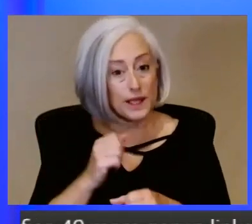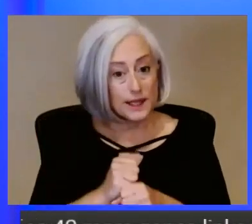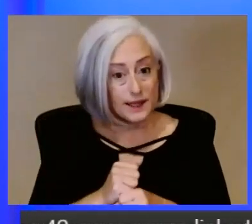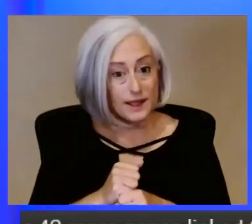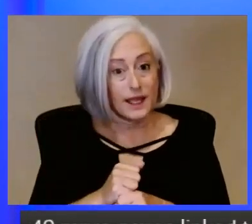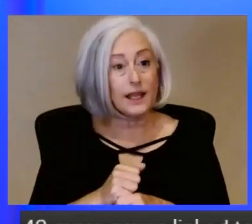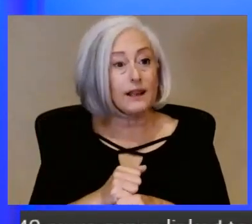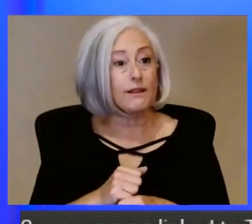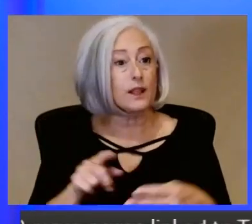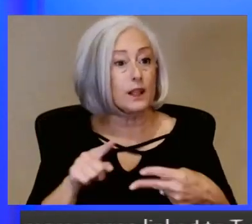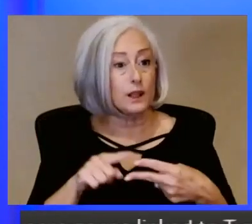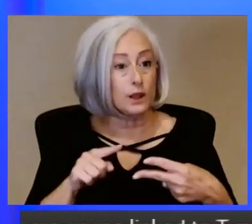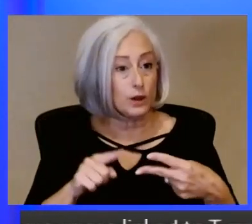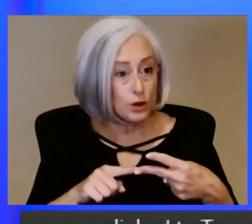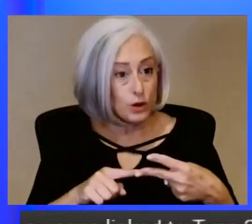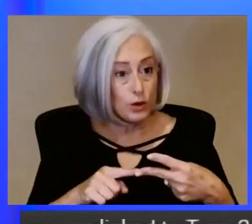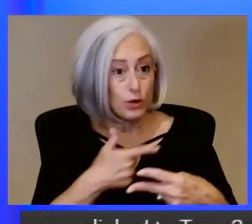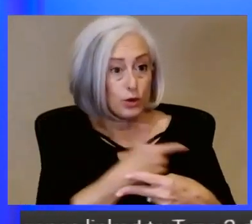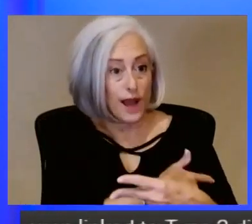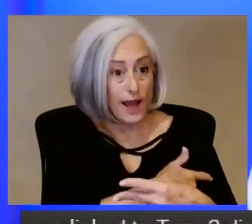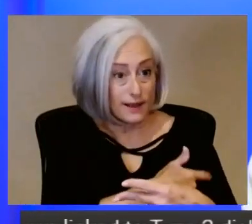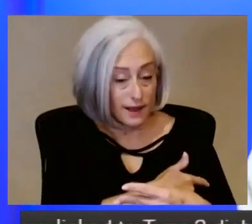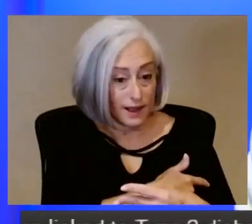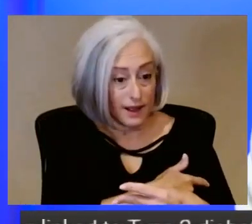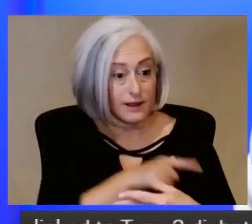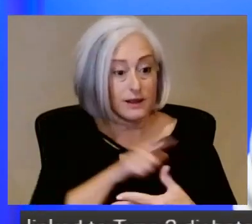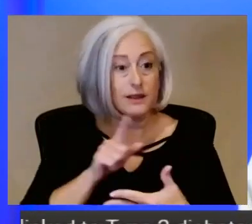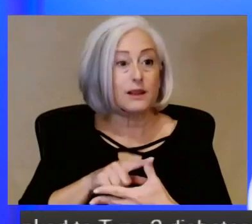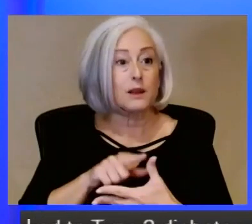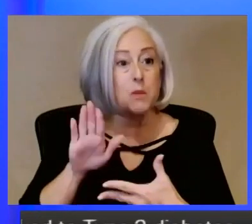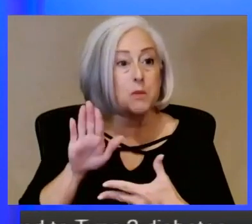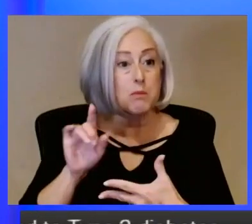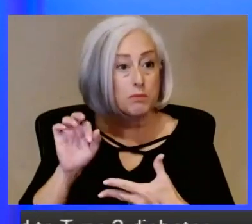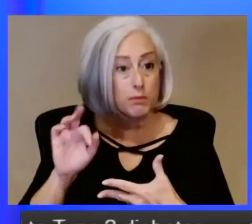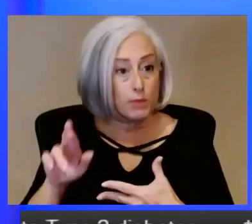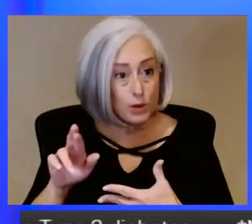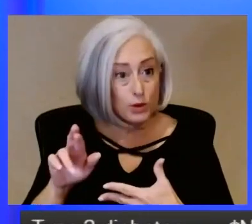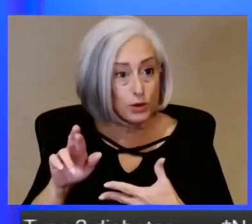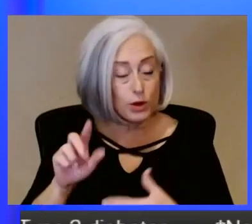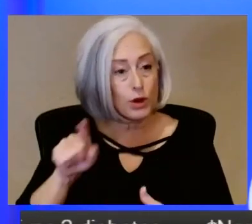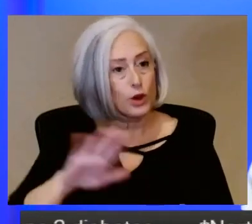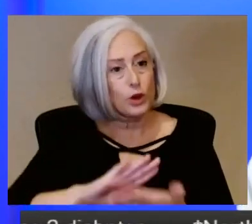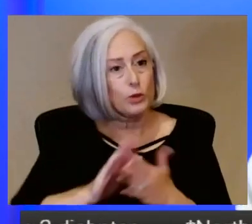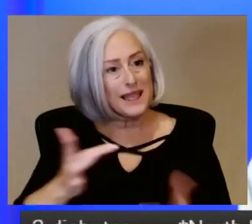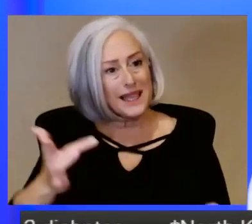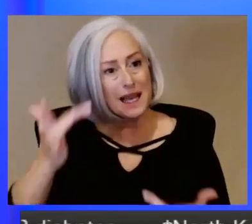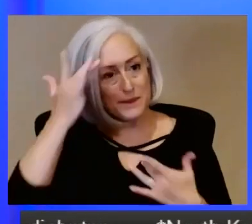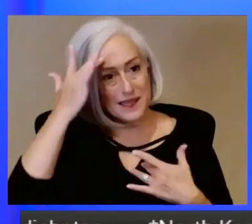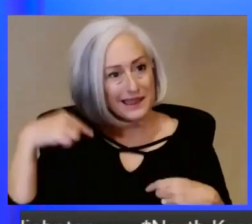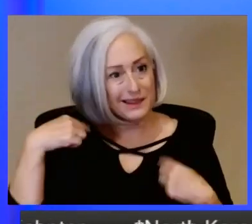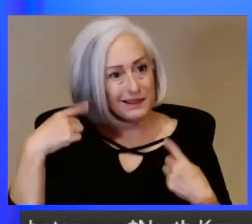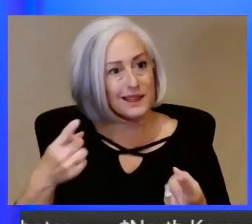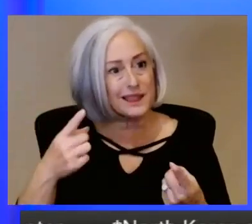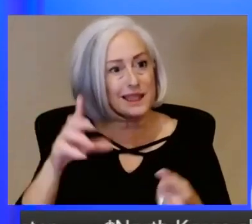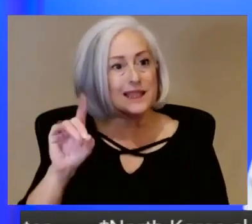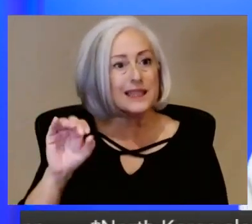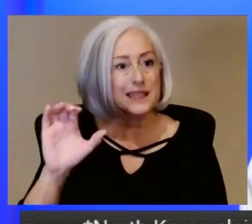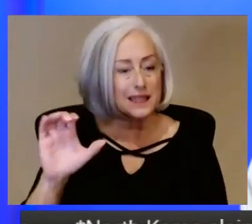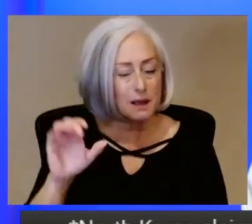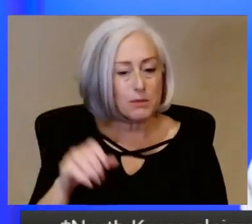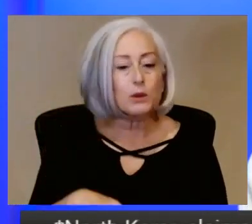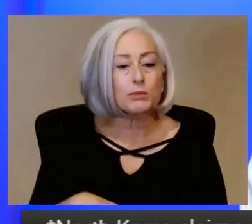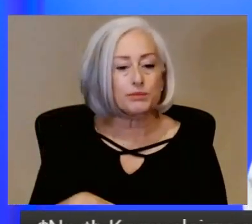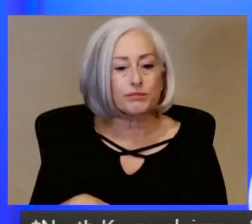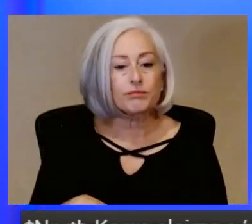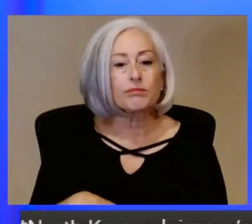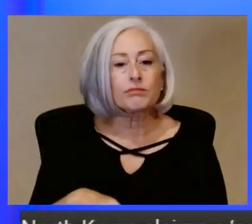that first booster and you were infected, since December when we really had still Delta and some Omicron, I think if you've been